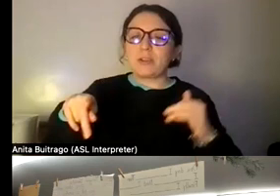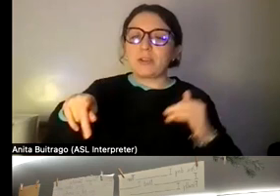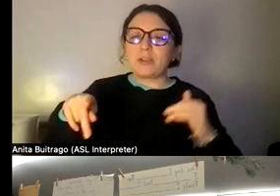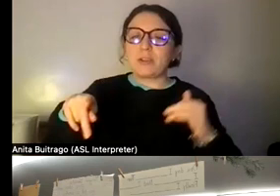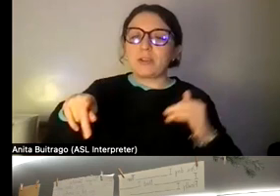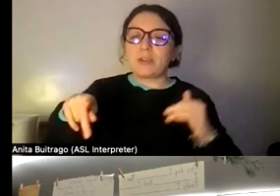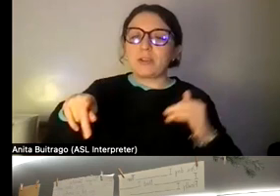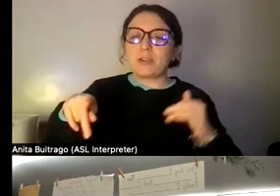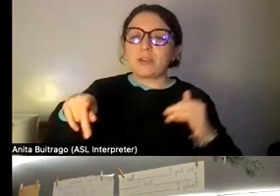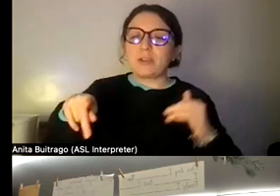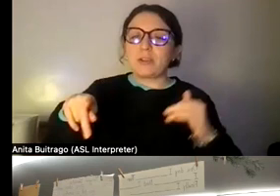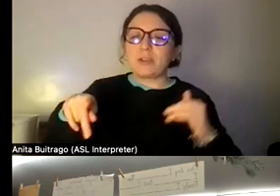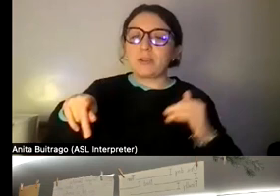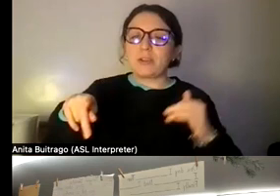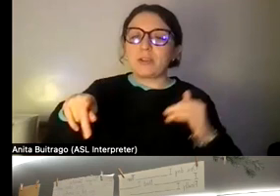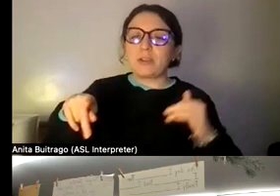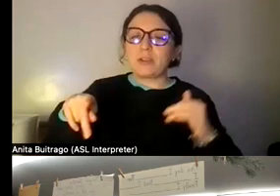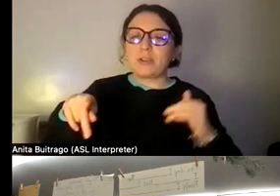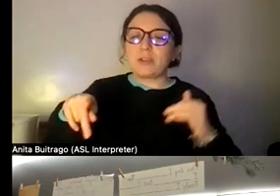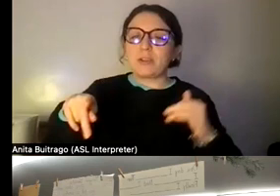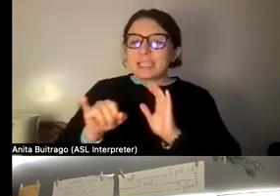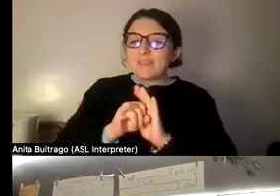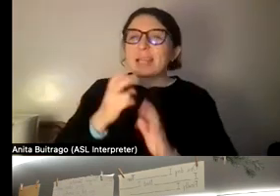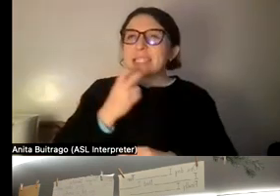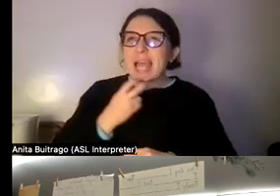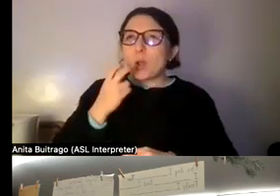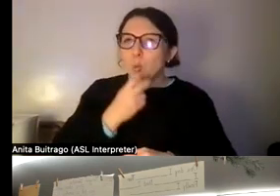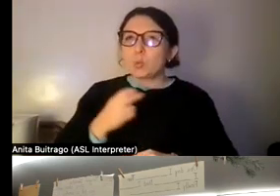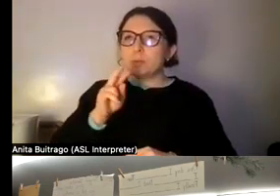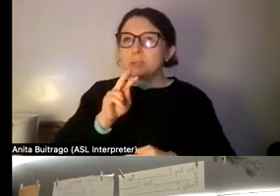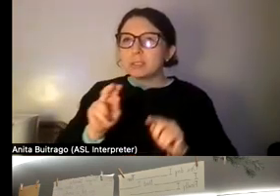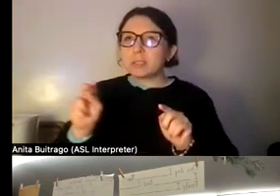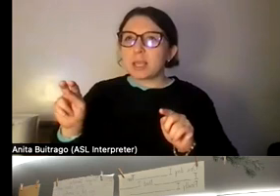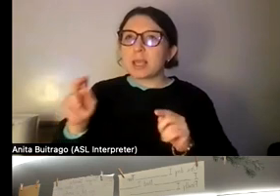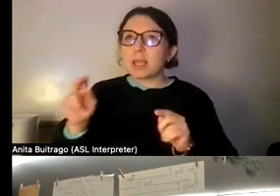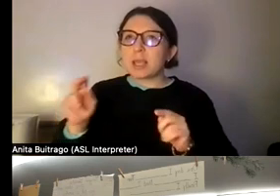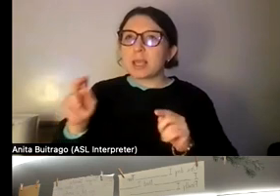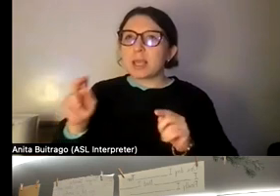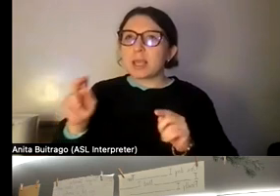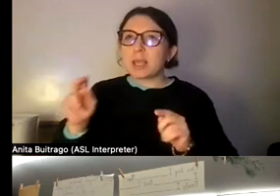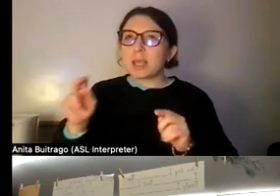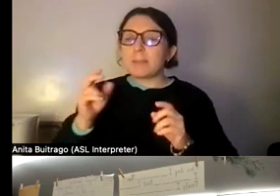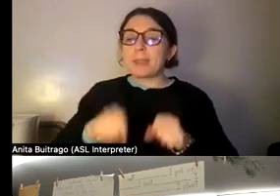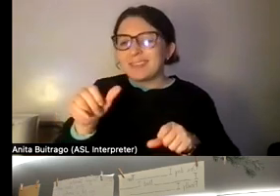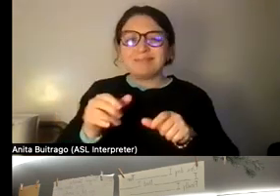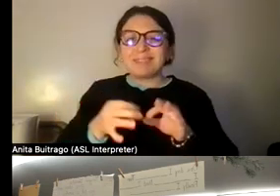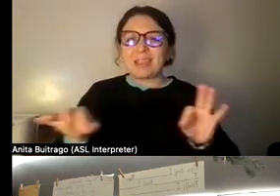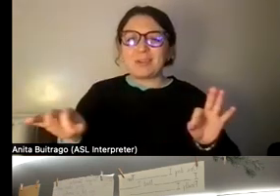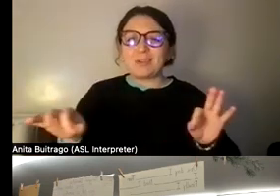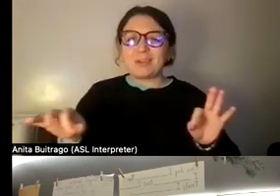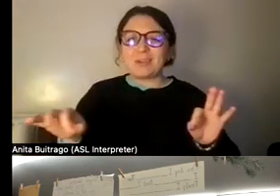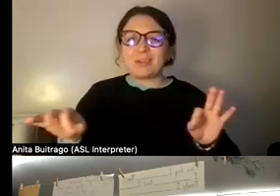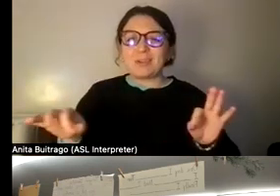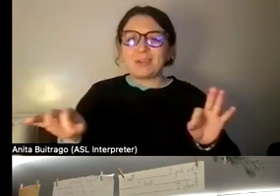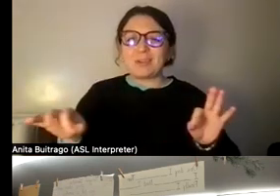able to identify the sounds that make up speech. So this can be in any language. This isn't exclusive to English. You